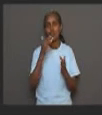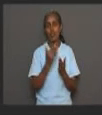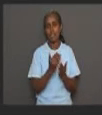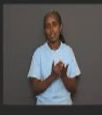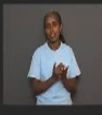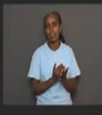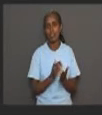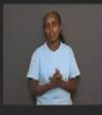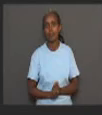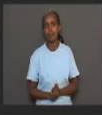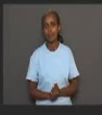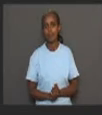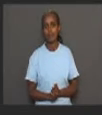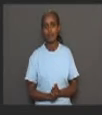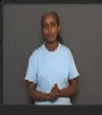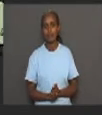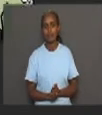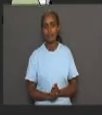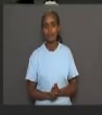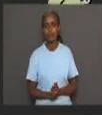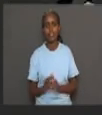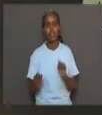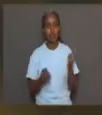Let's get back to our lesson.